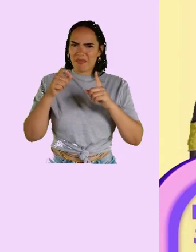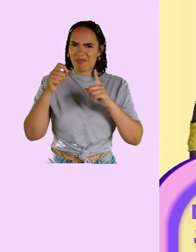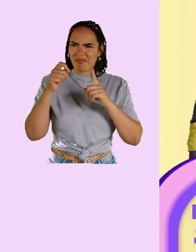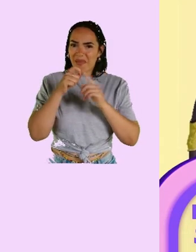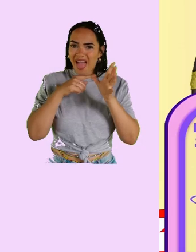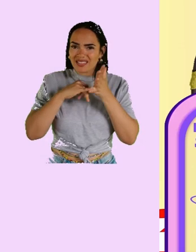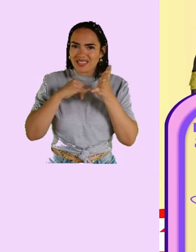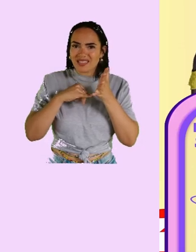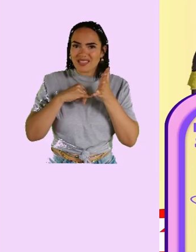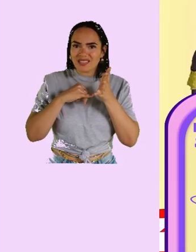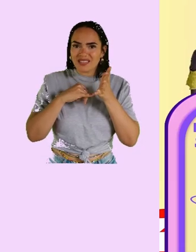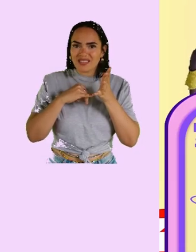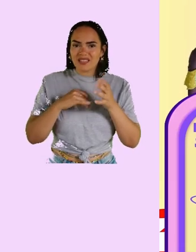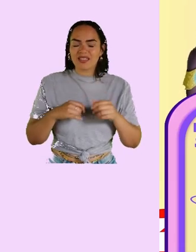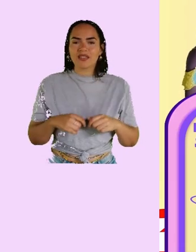Pass.